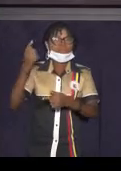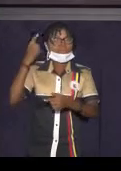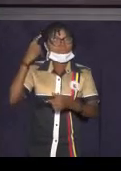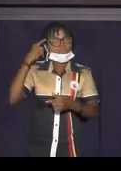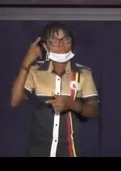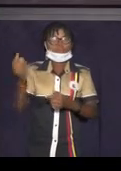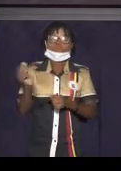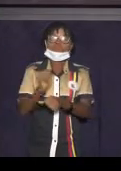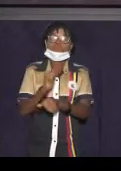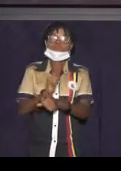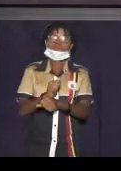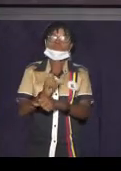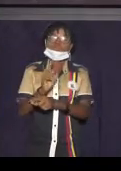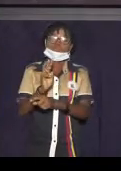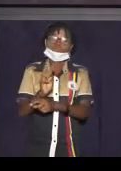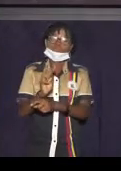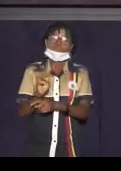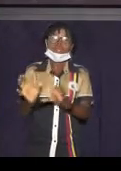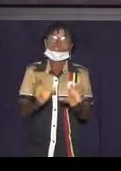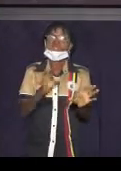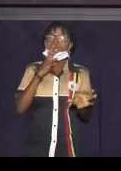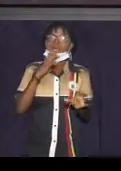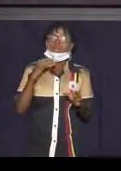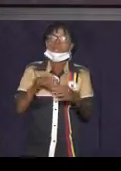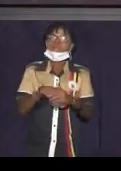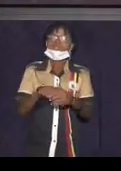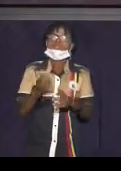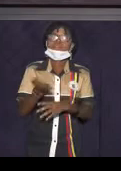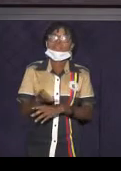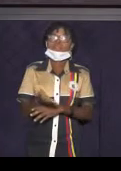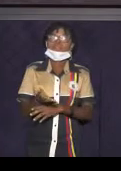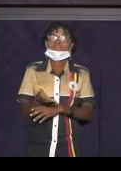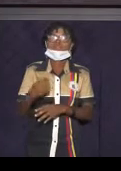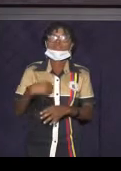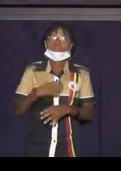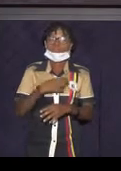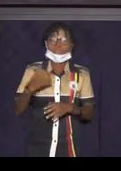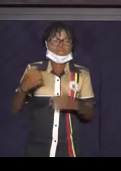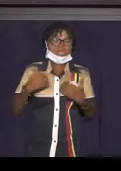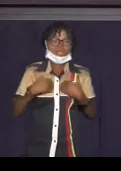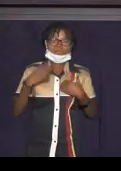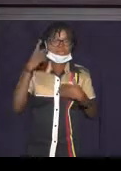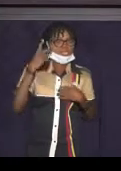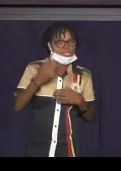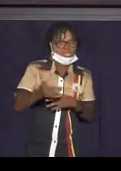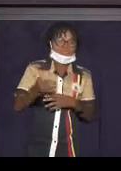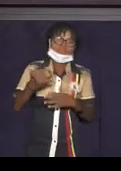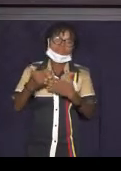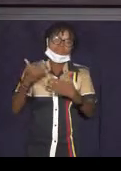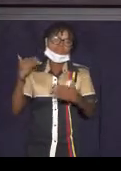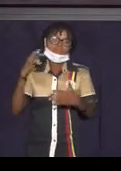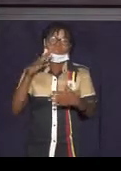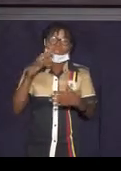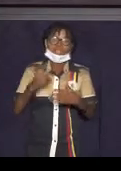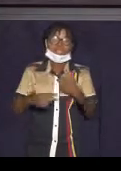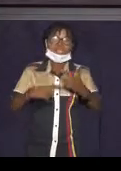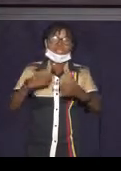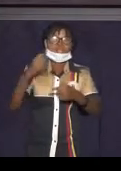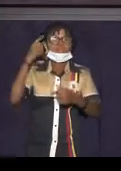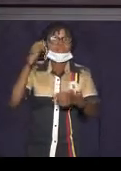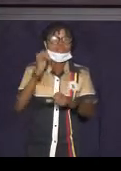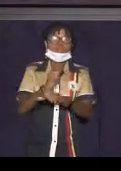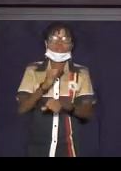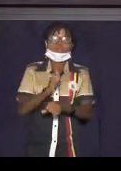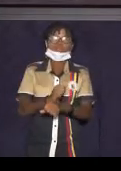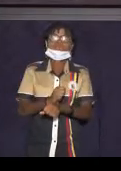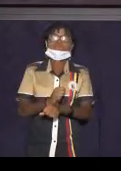actions are involved here. We had seen him, he left for work. 1 action took place before